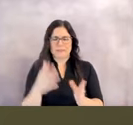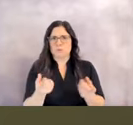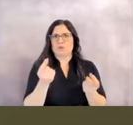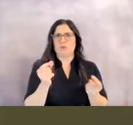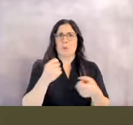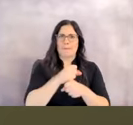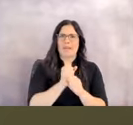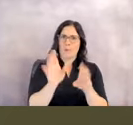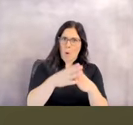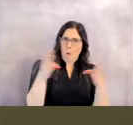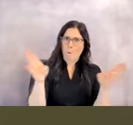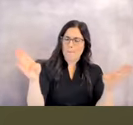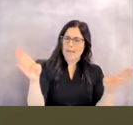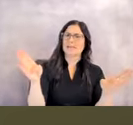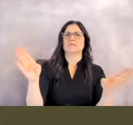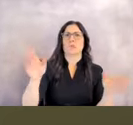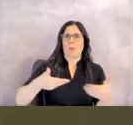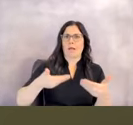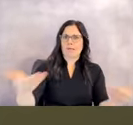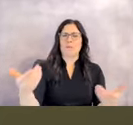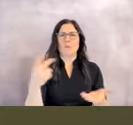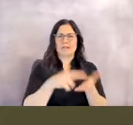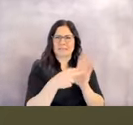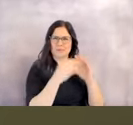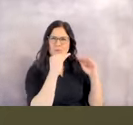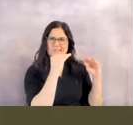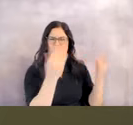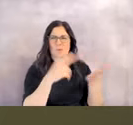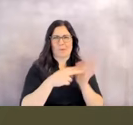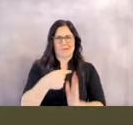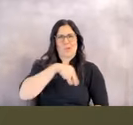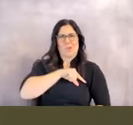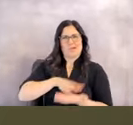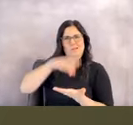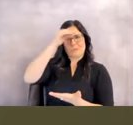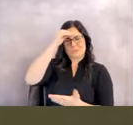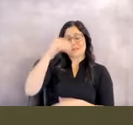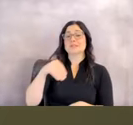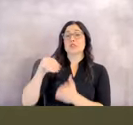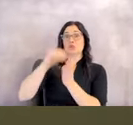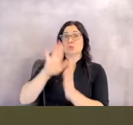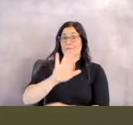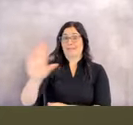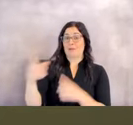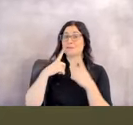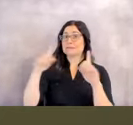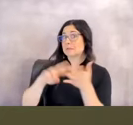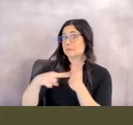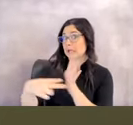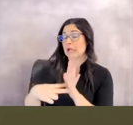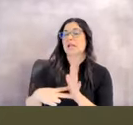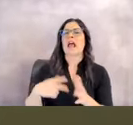what it means to teach, what is quality learning, a little bit about student success, and